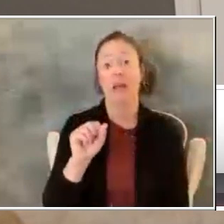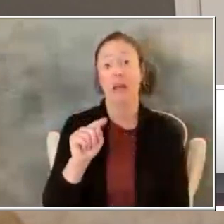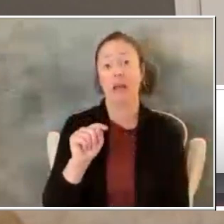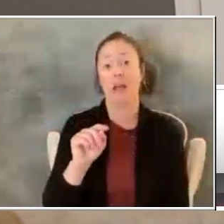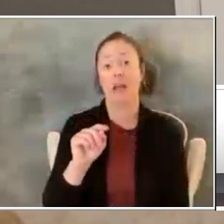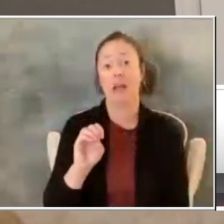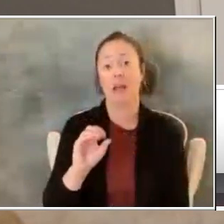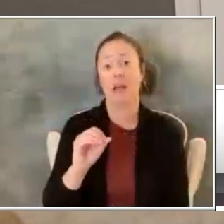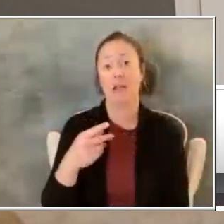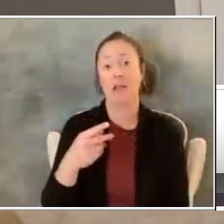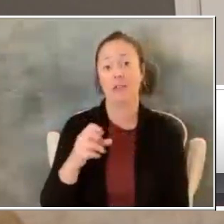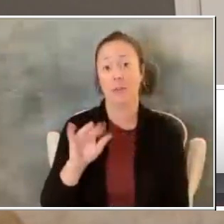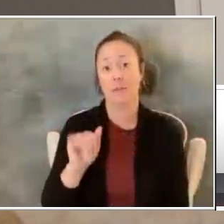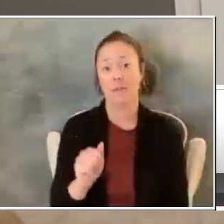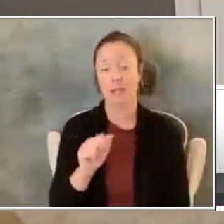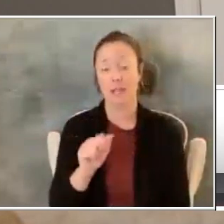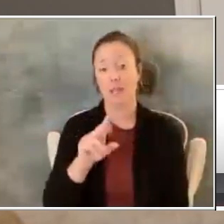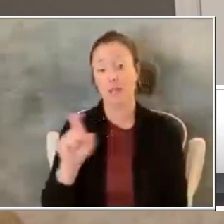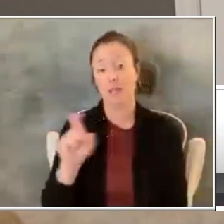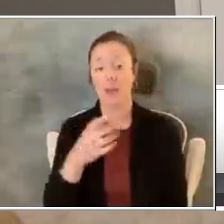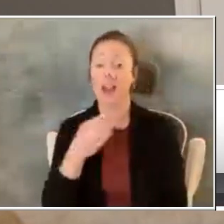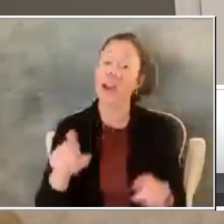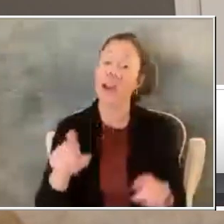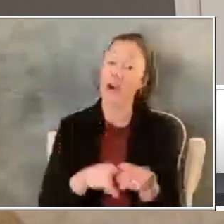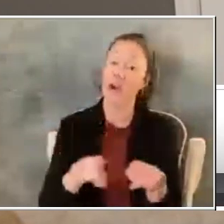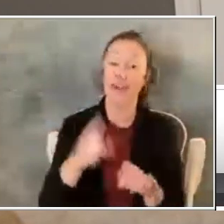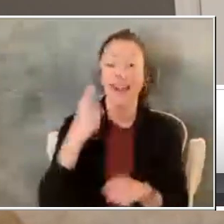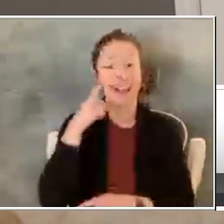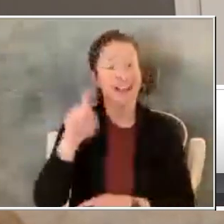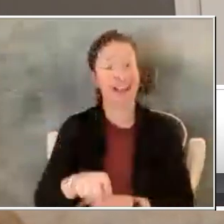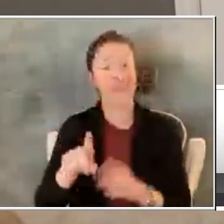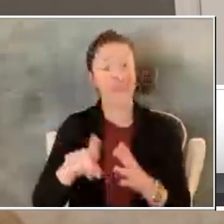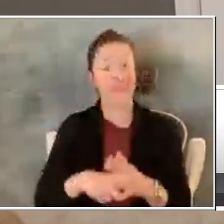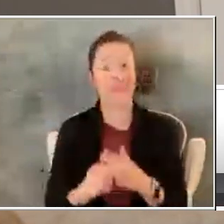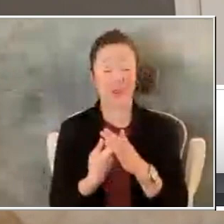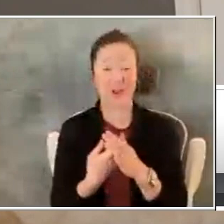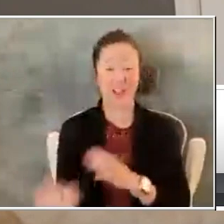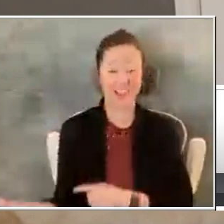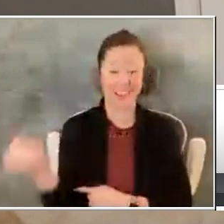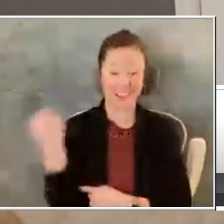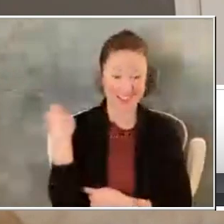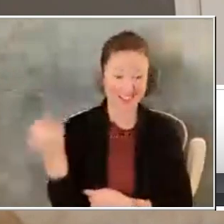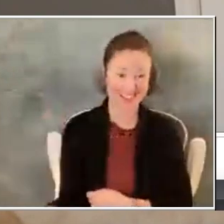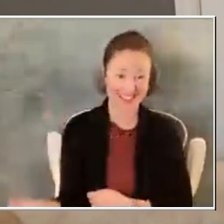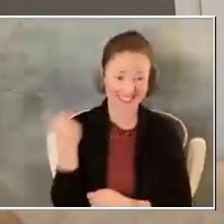osteopenia diagnosis. And also, I think I have to start lifting weights again.